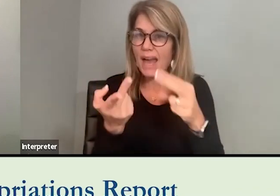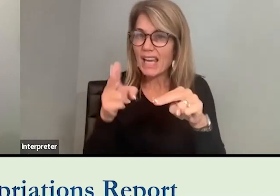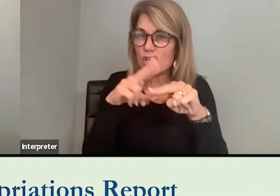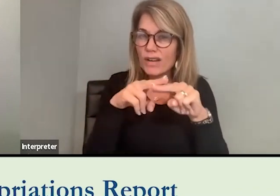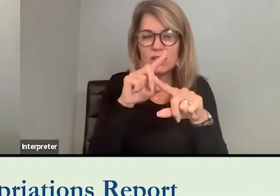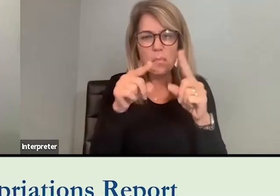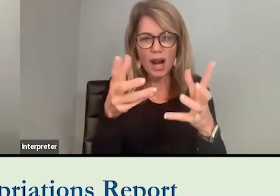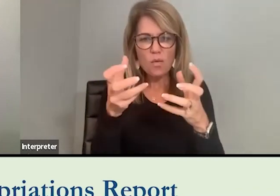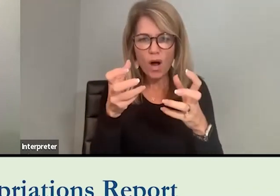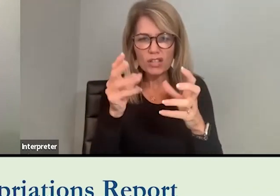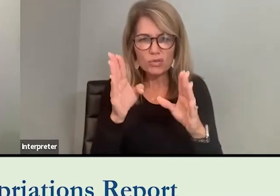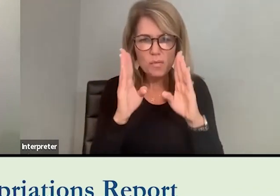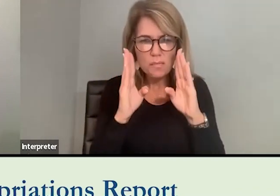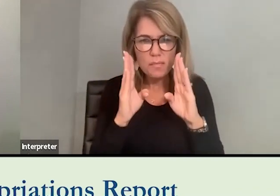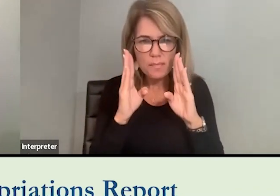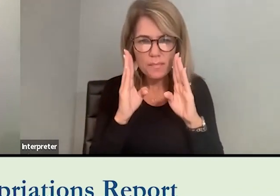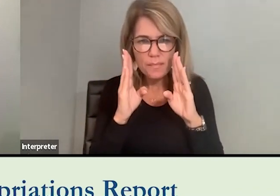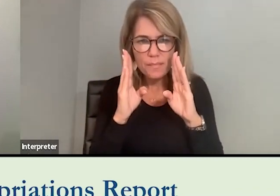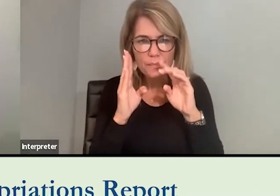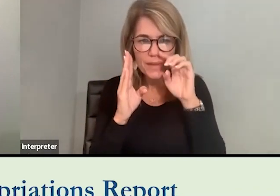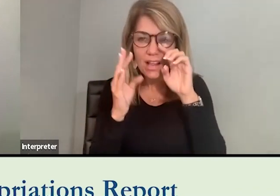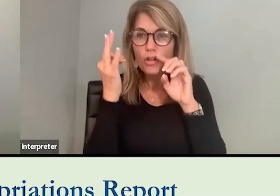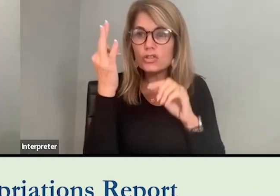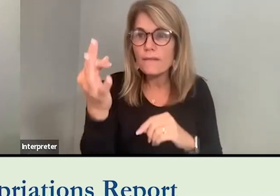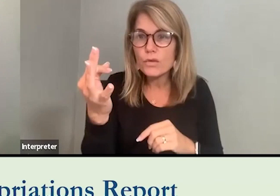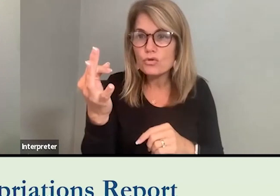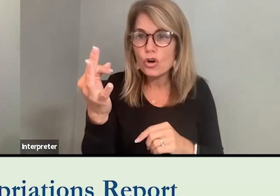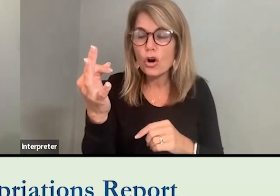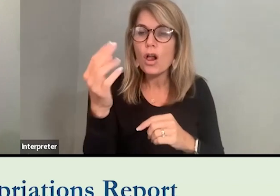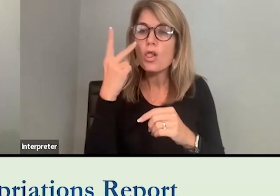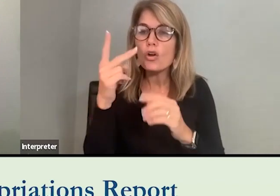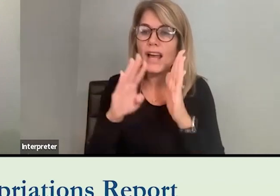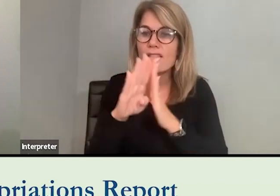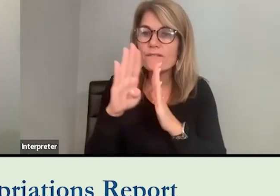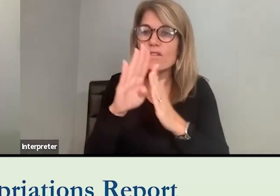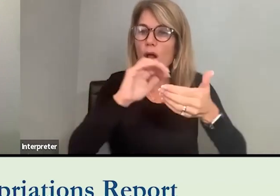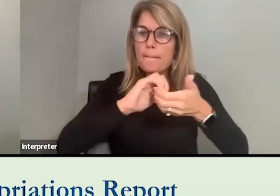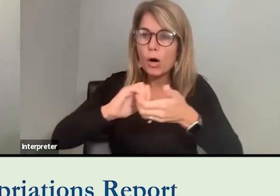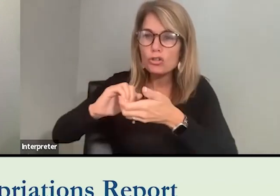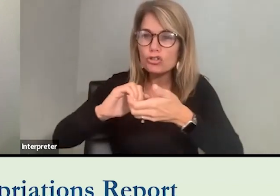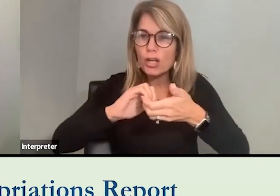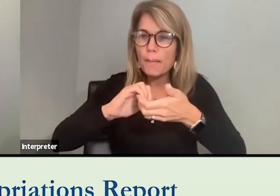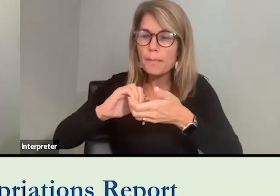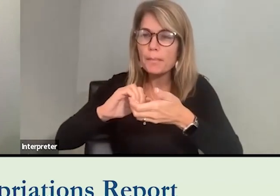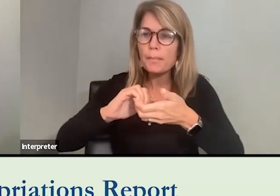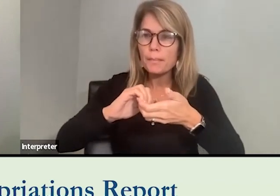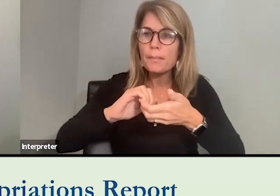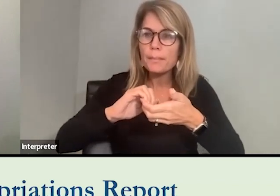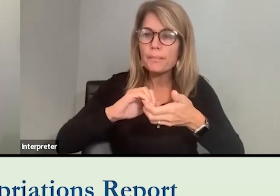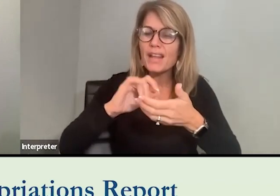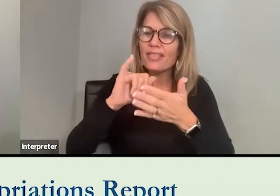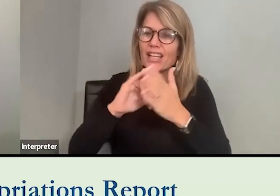look at that future, looking at developing a partnership that is going to be focused